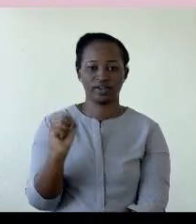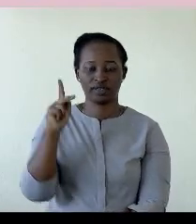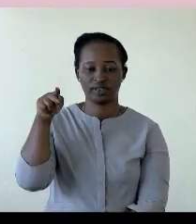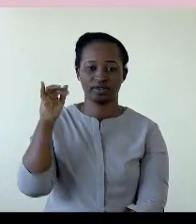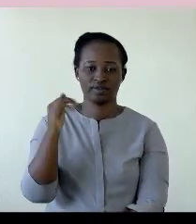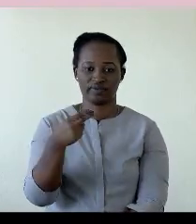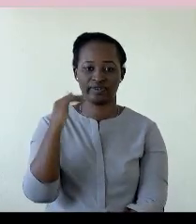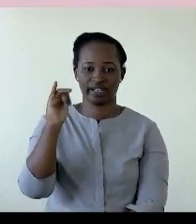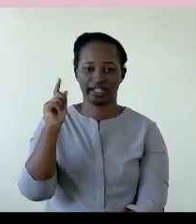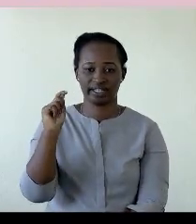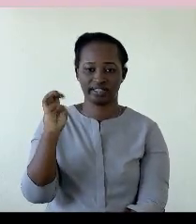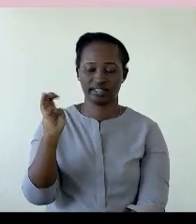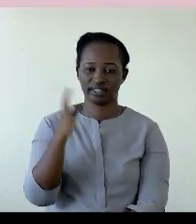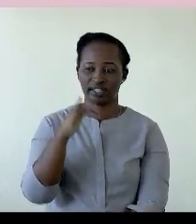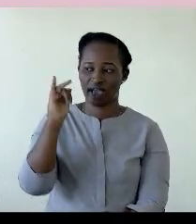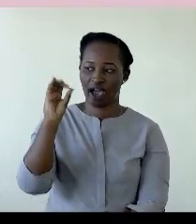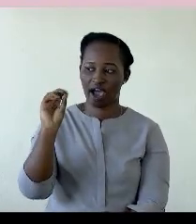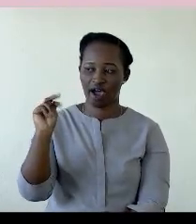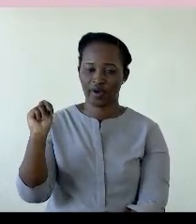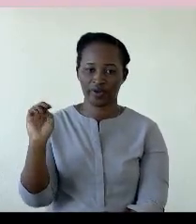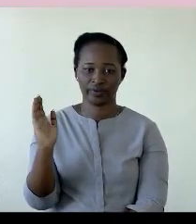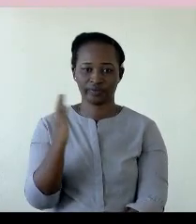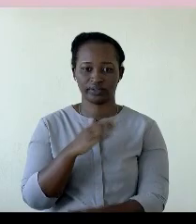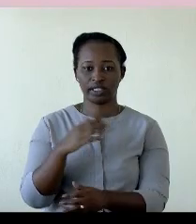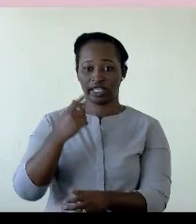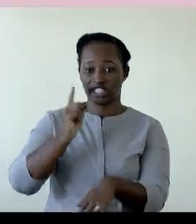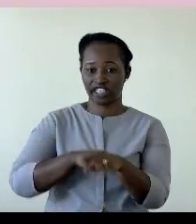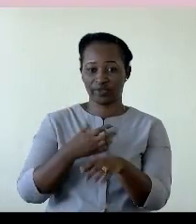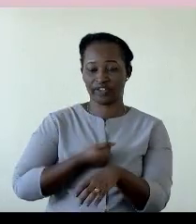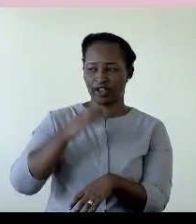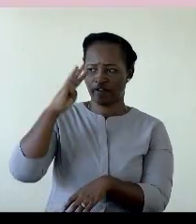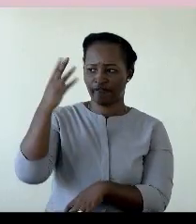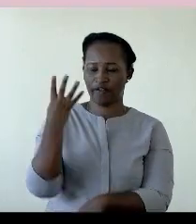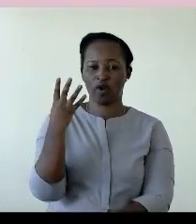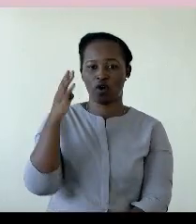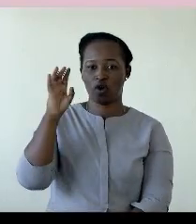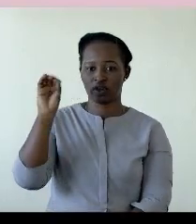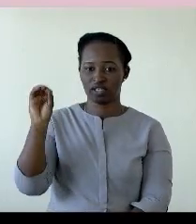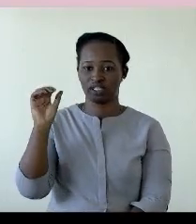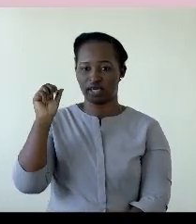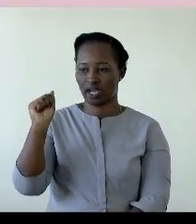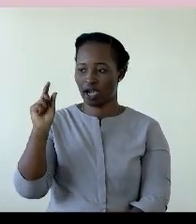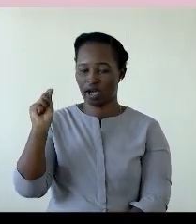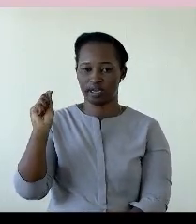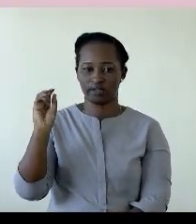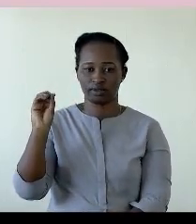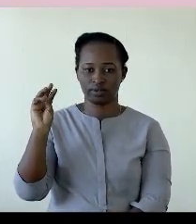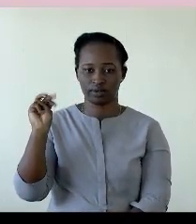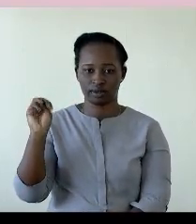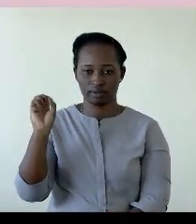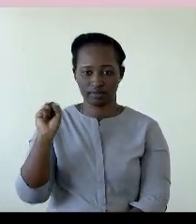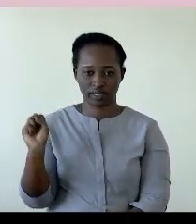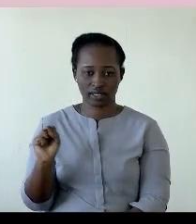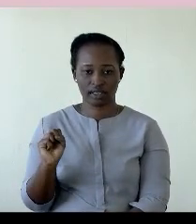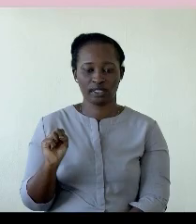we have 4 oxygen atoms, the name ends with ATE. But